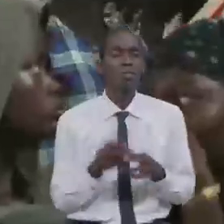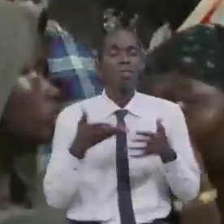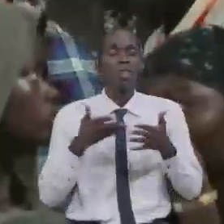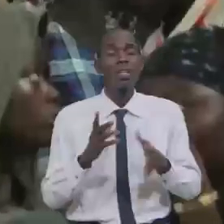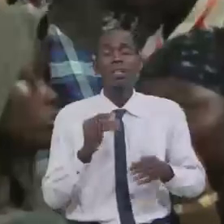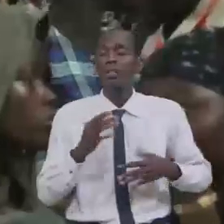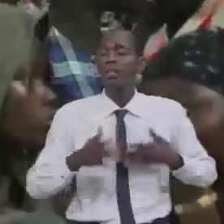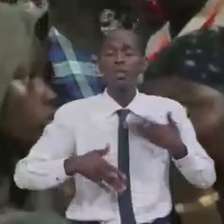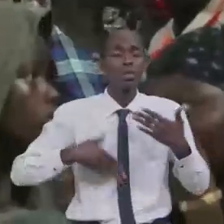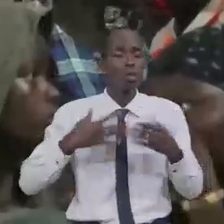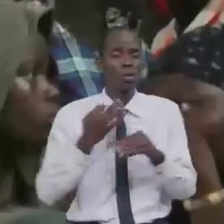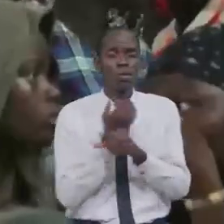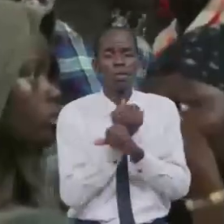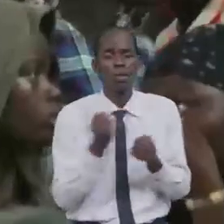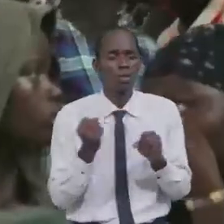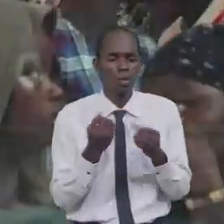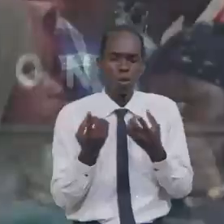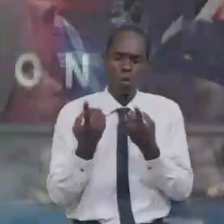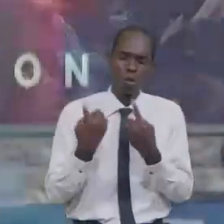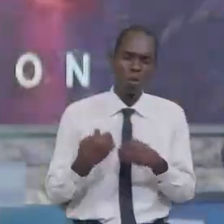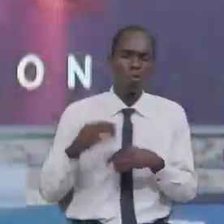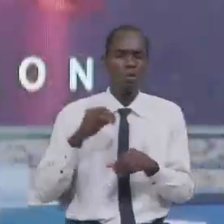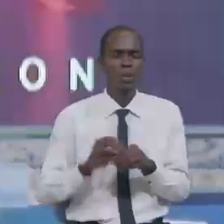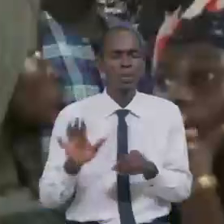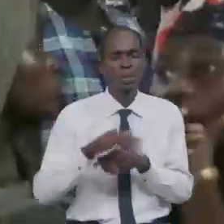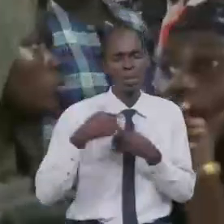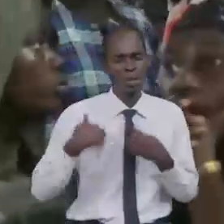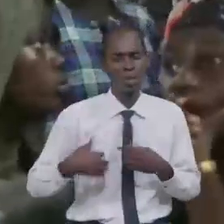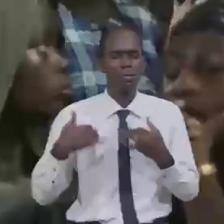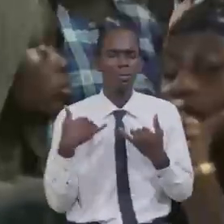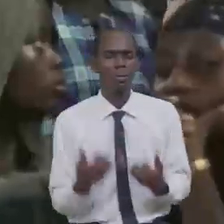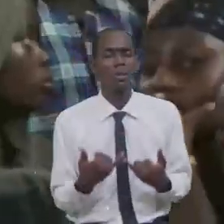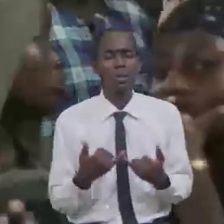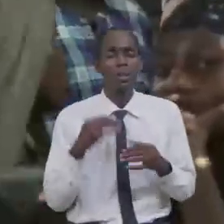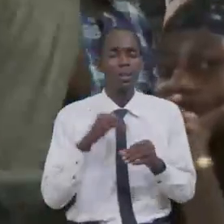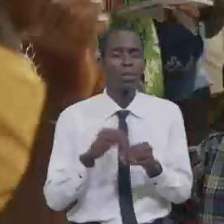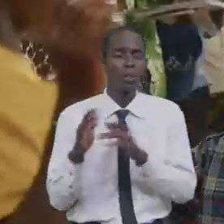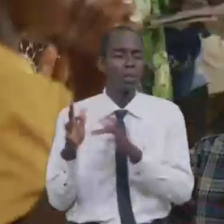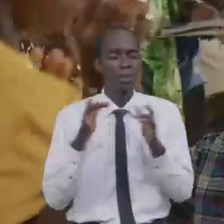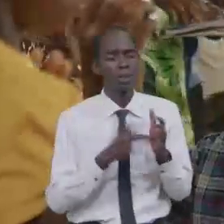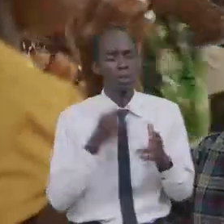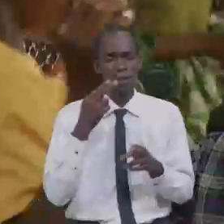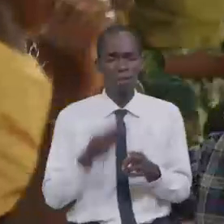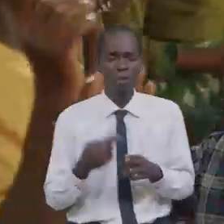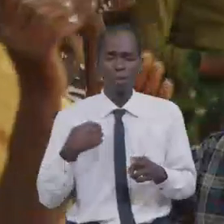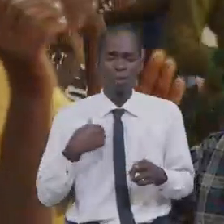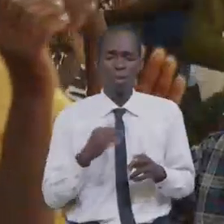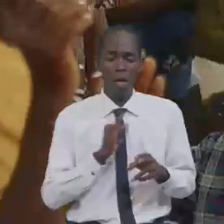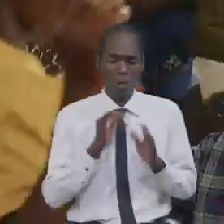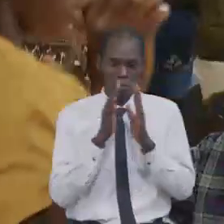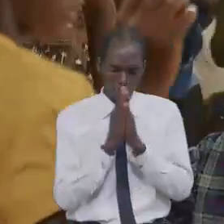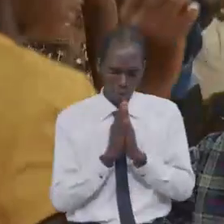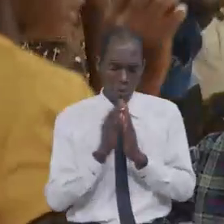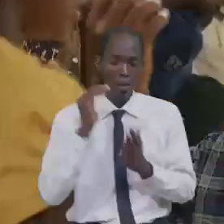of salvation settle in their hearts right now. In Jesus' name I